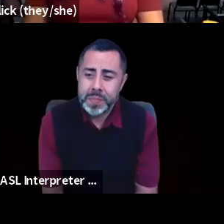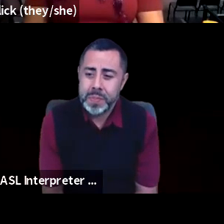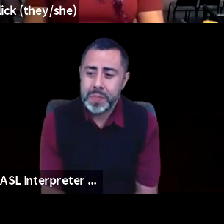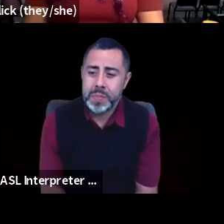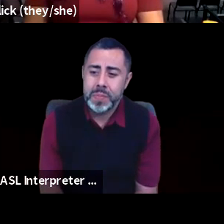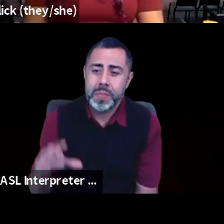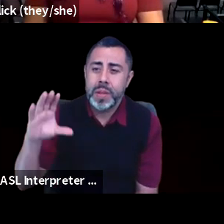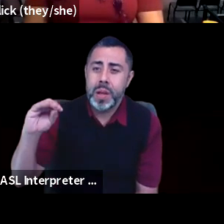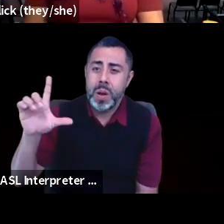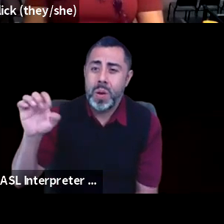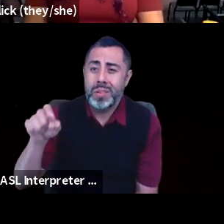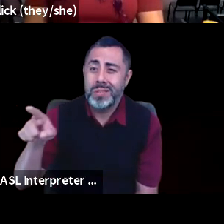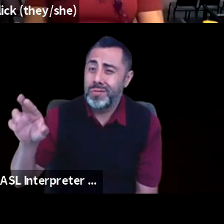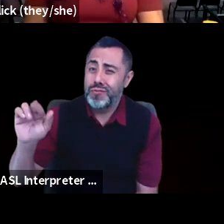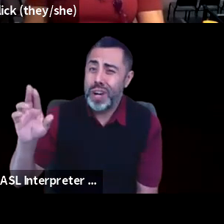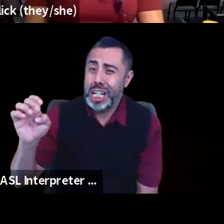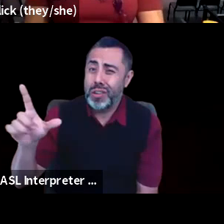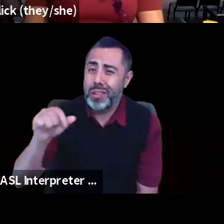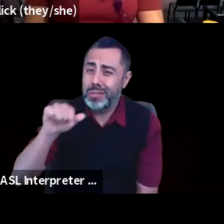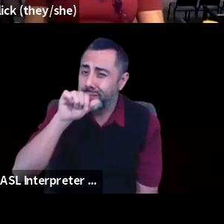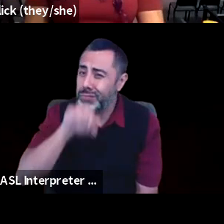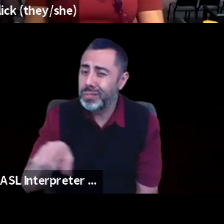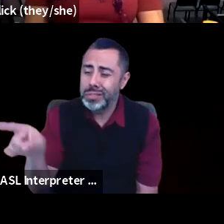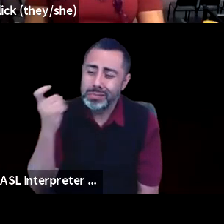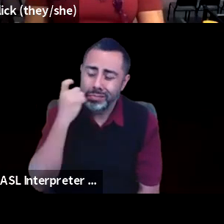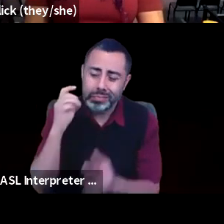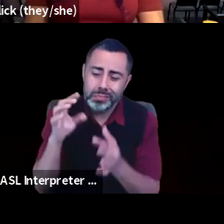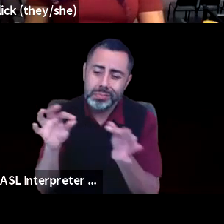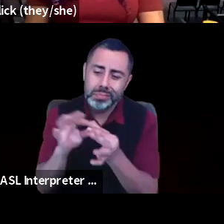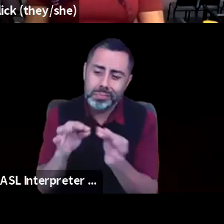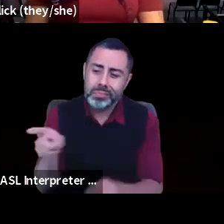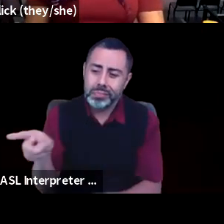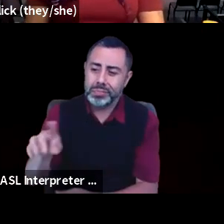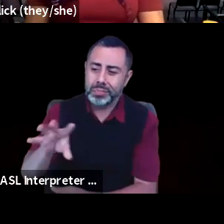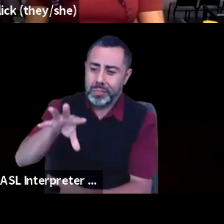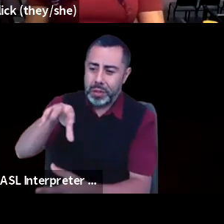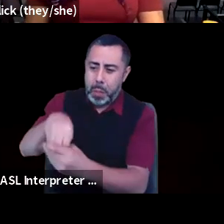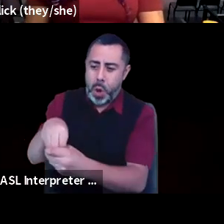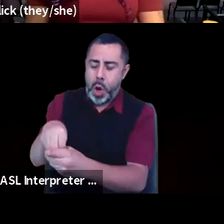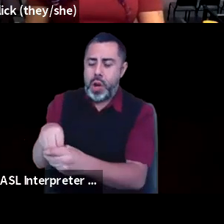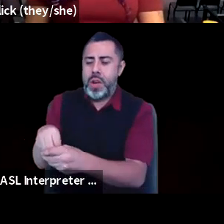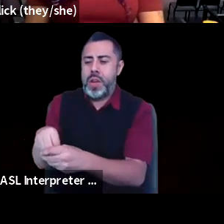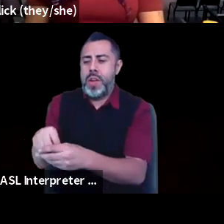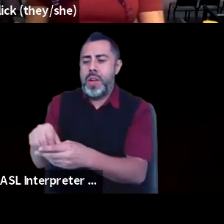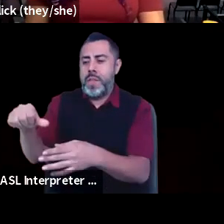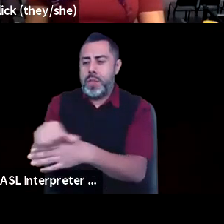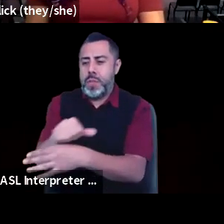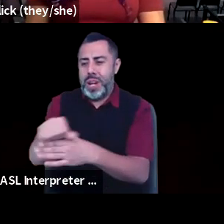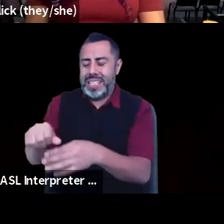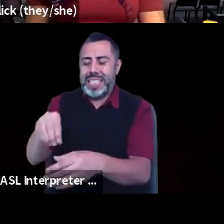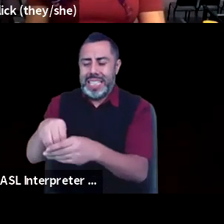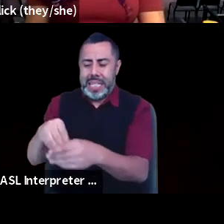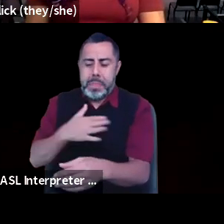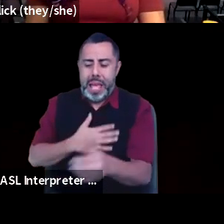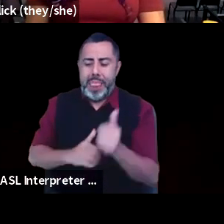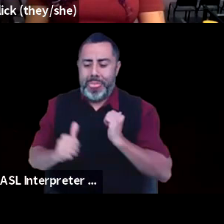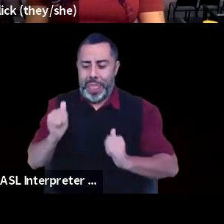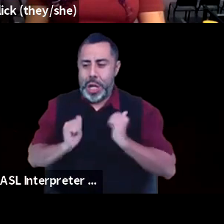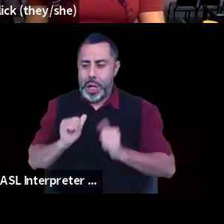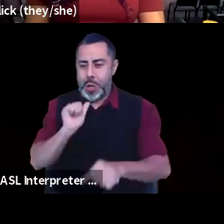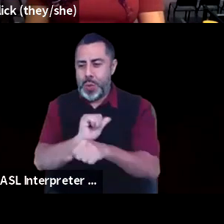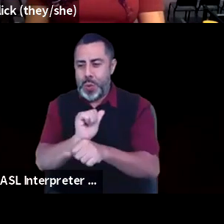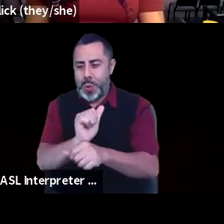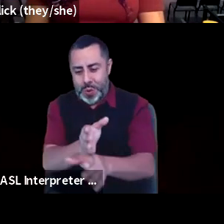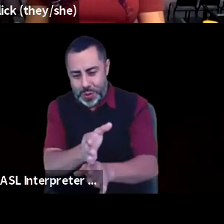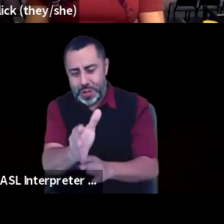I love that, Rachel. And it's a part of the practice within the theater work that I do. How can we tell